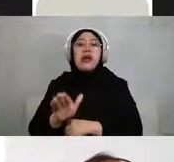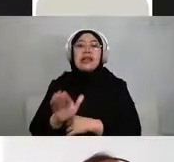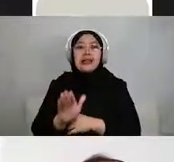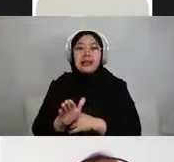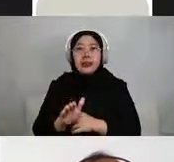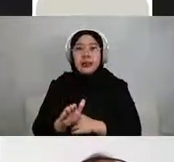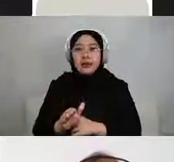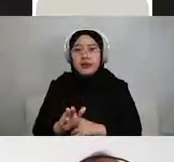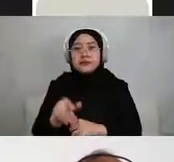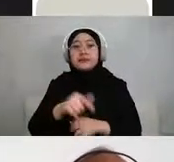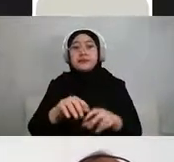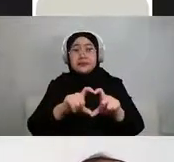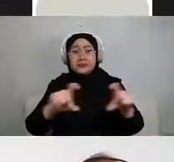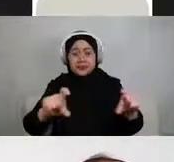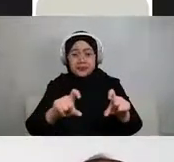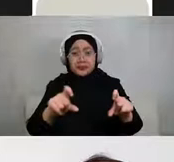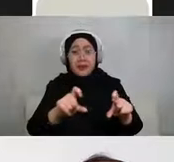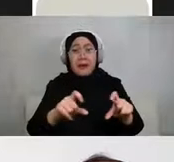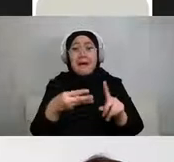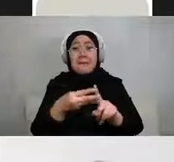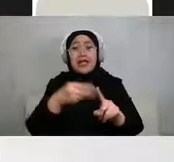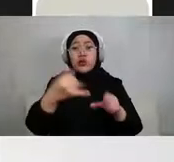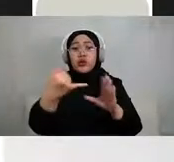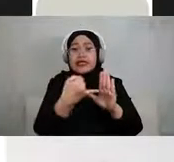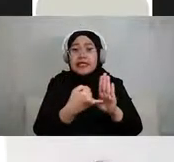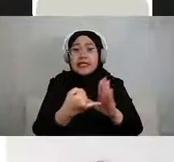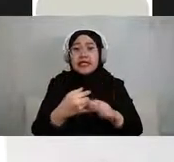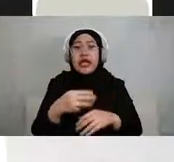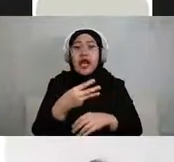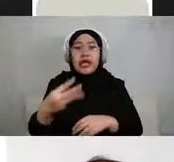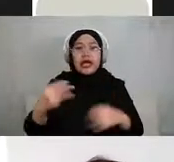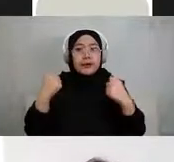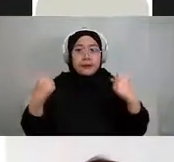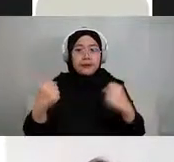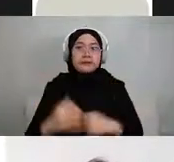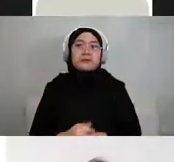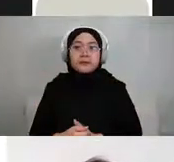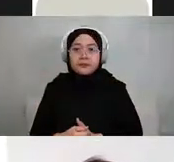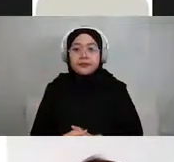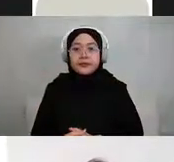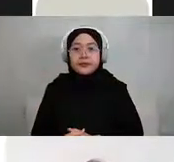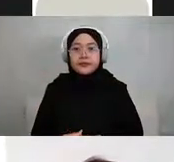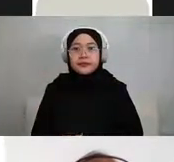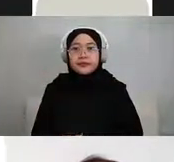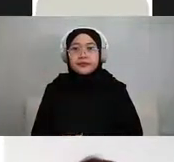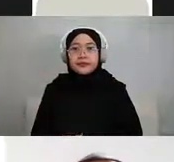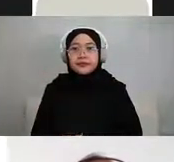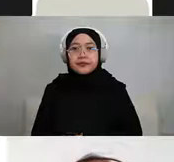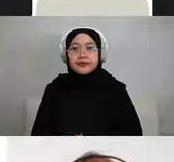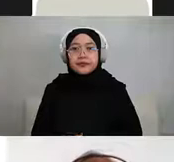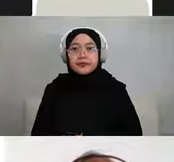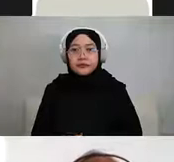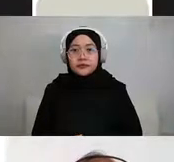So to get the maximum opportunity of this. And the battery life cycle, and this is the major thing,